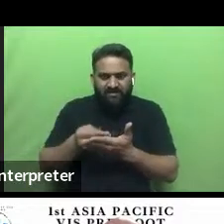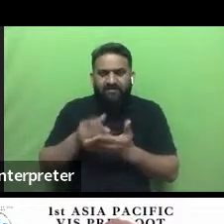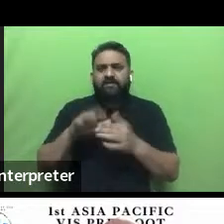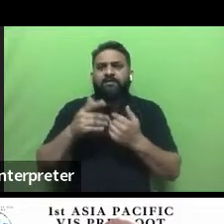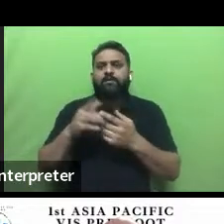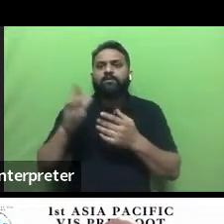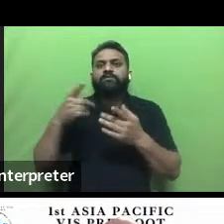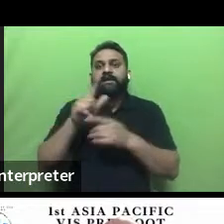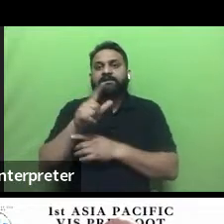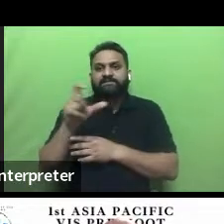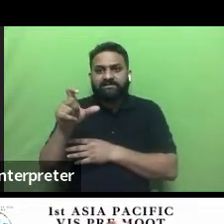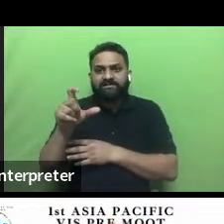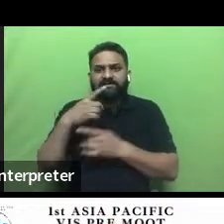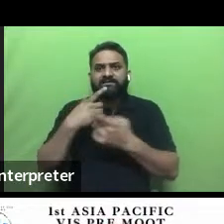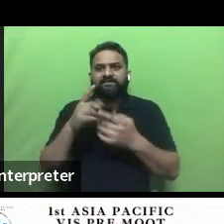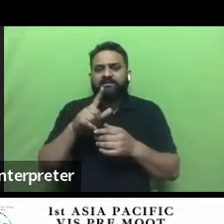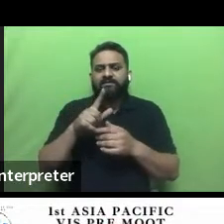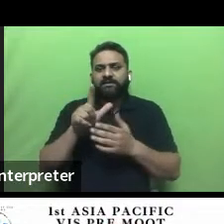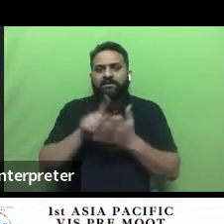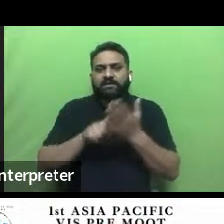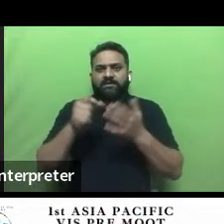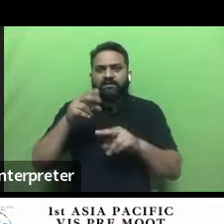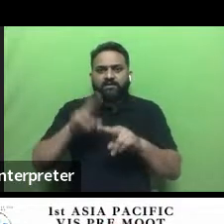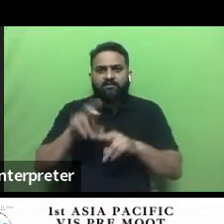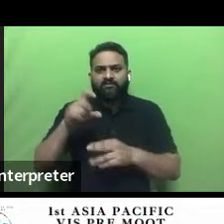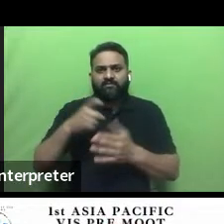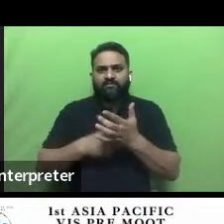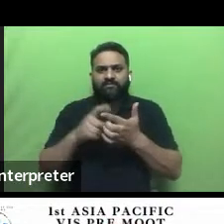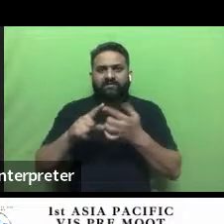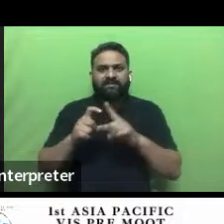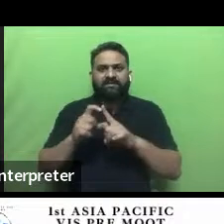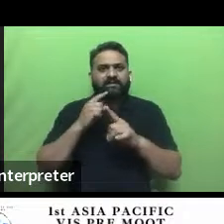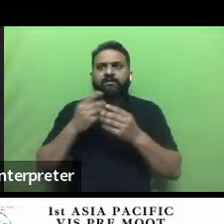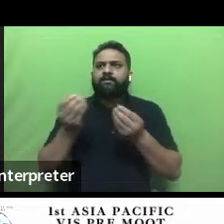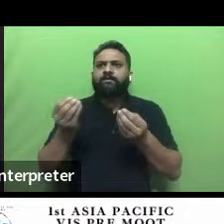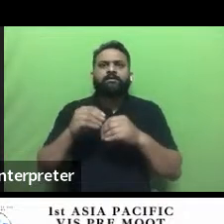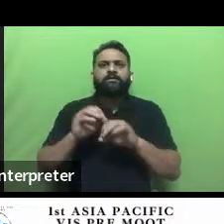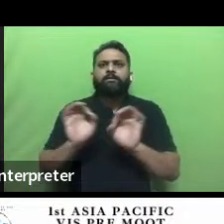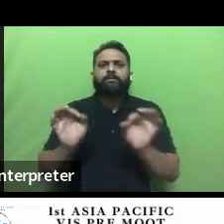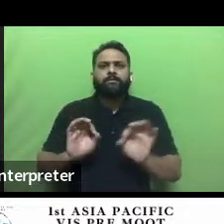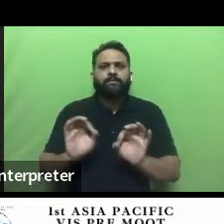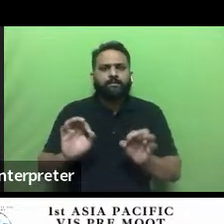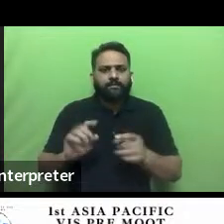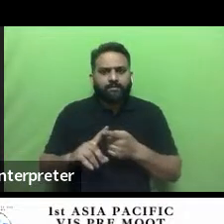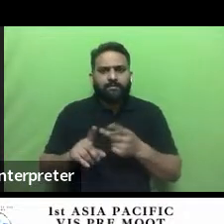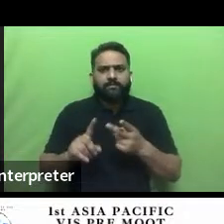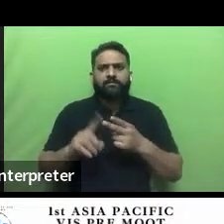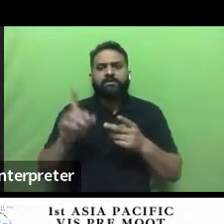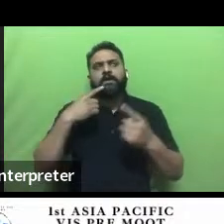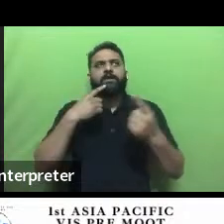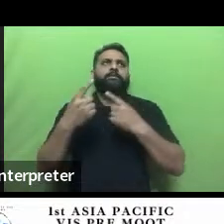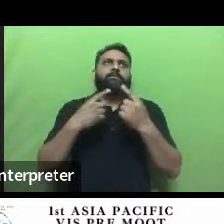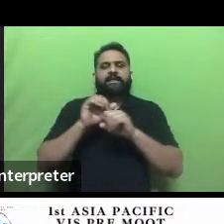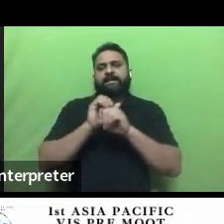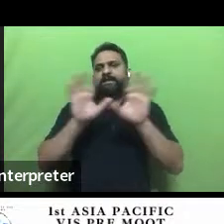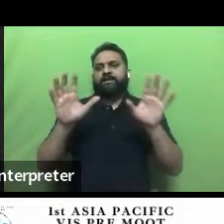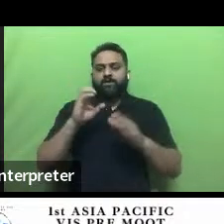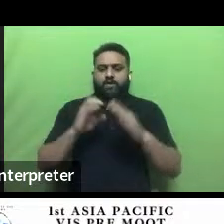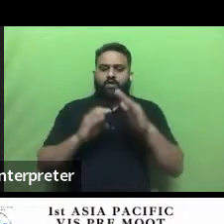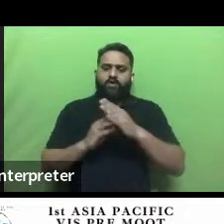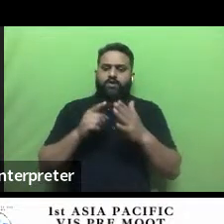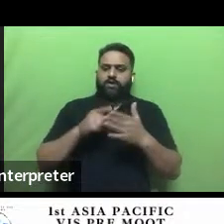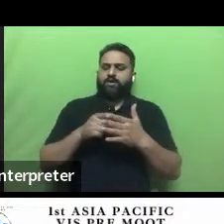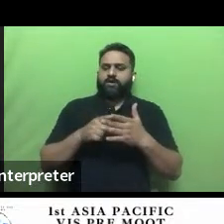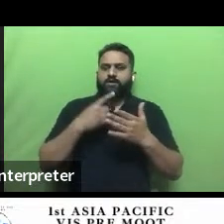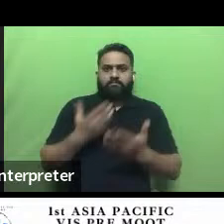opening a letter of credit. In the present case, no letter of credit was open, but only clarification on a contract term